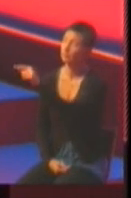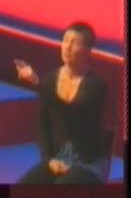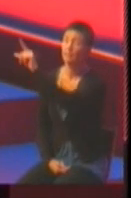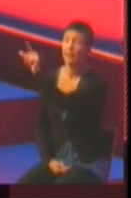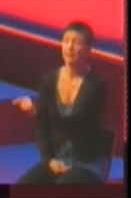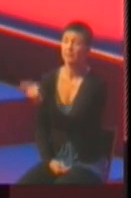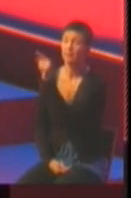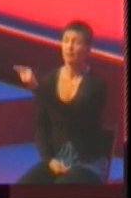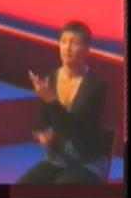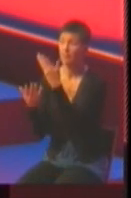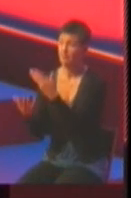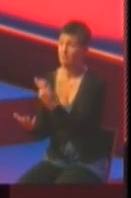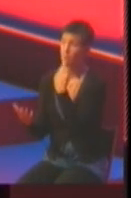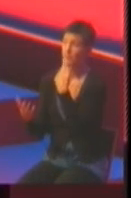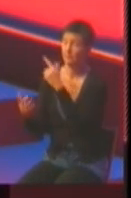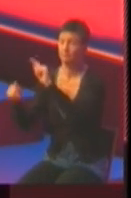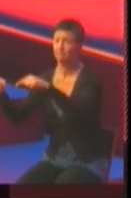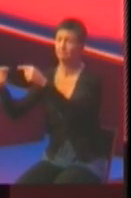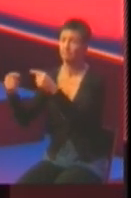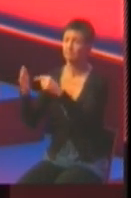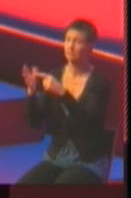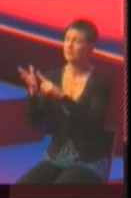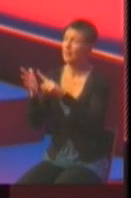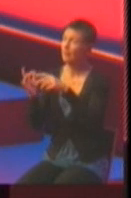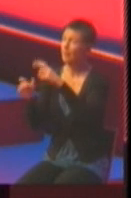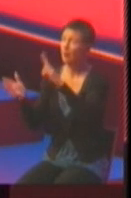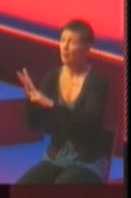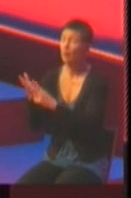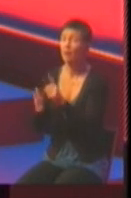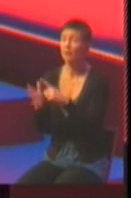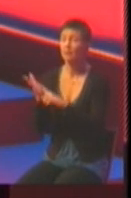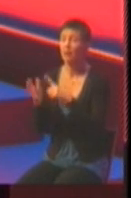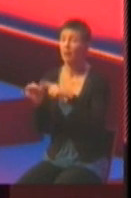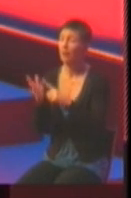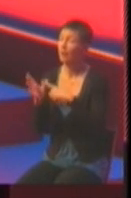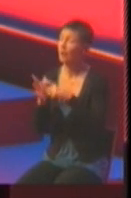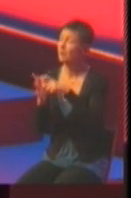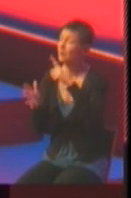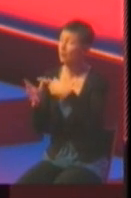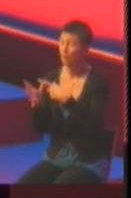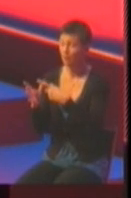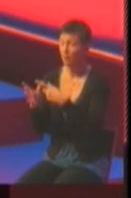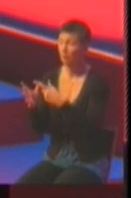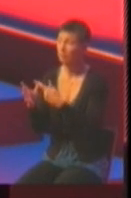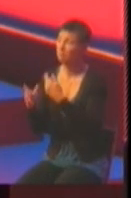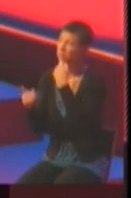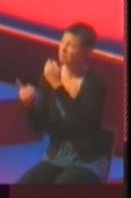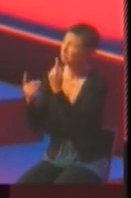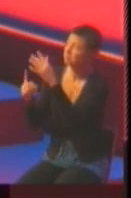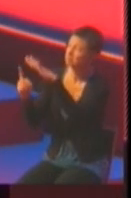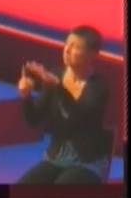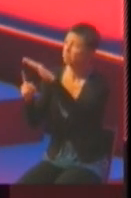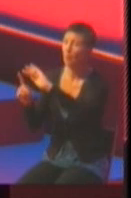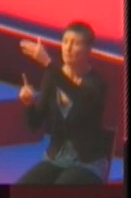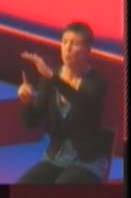Pakistan is currently engaged against the Taliban and al-Qaeda, lodged in the mountain